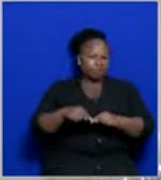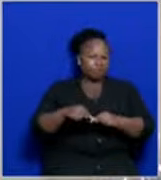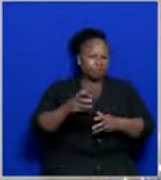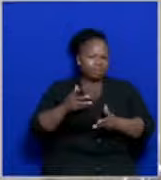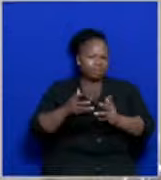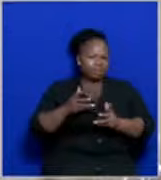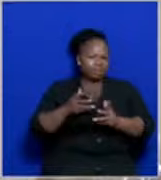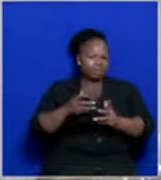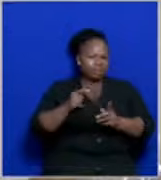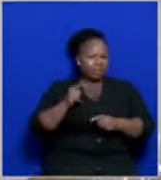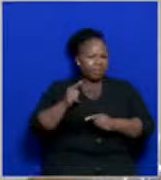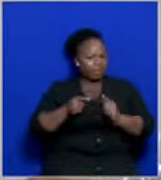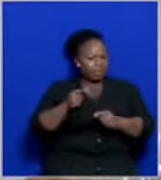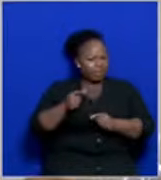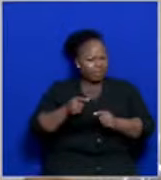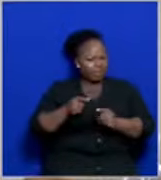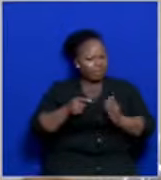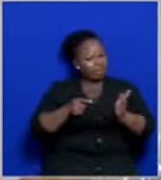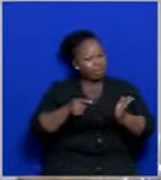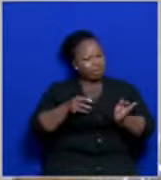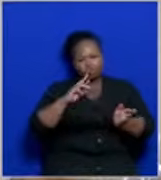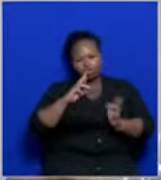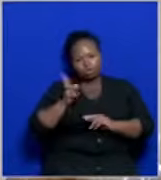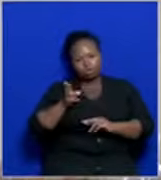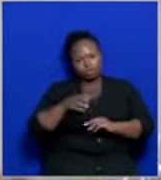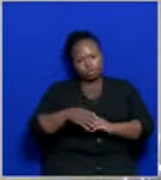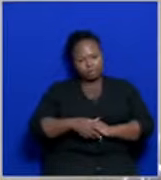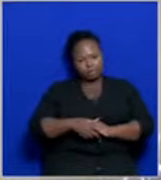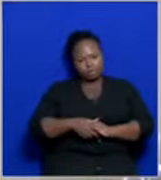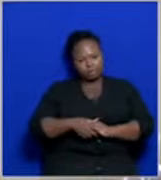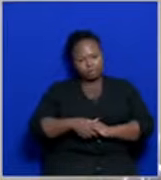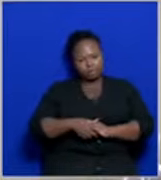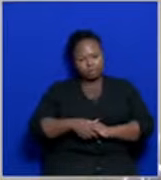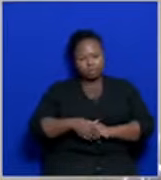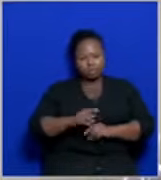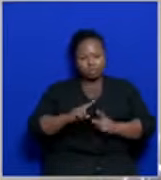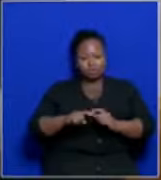and he responds? As I understood the